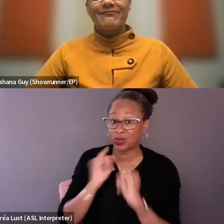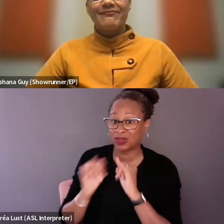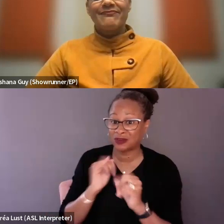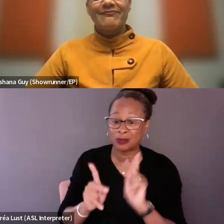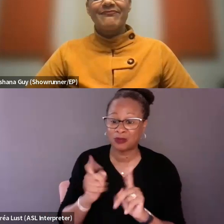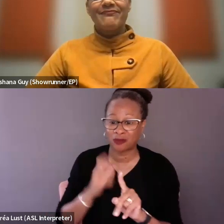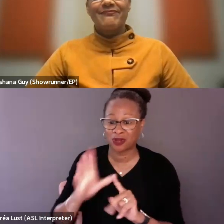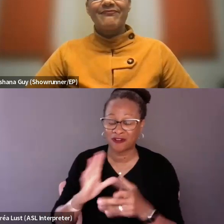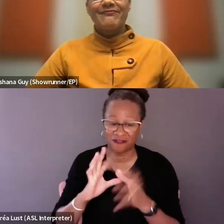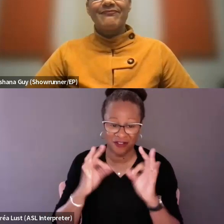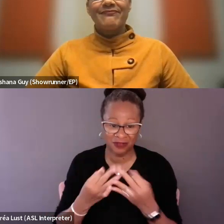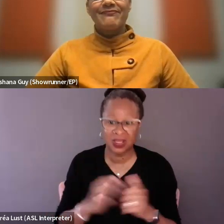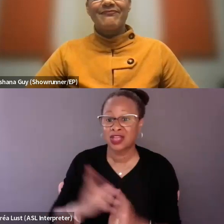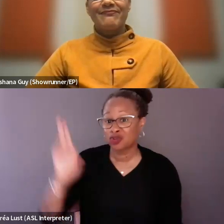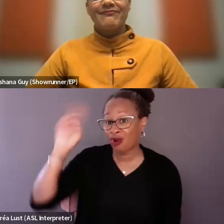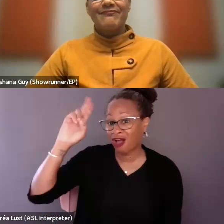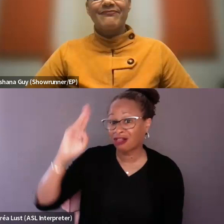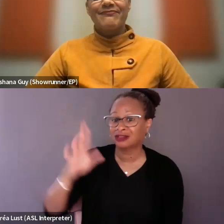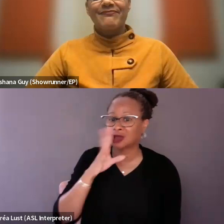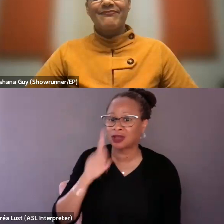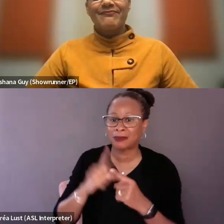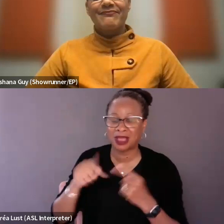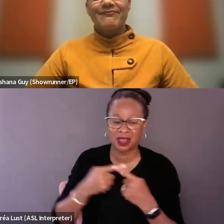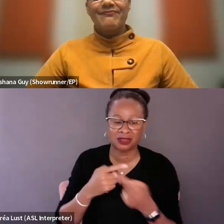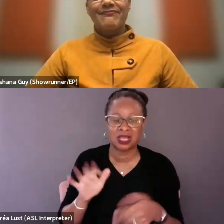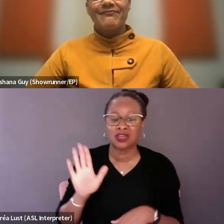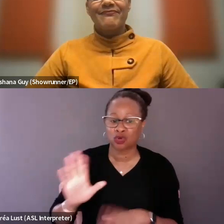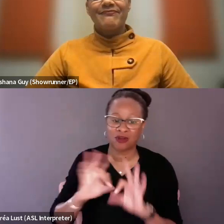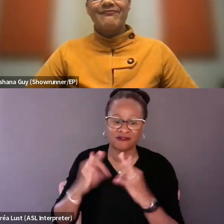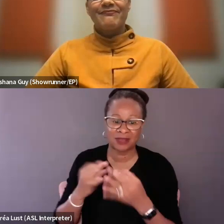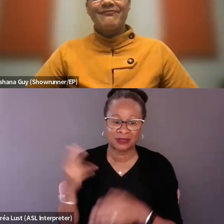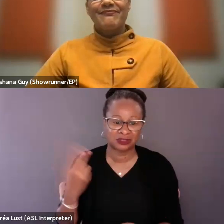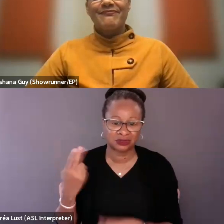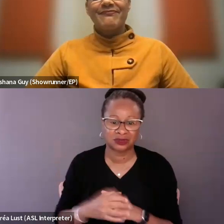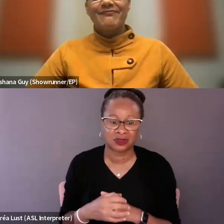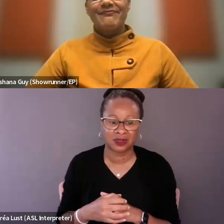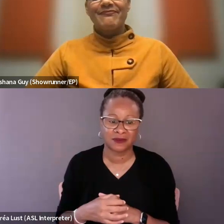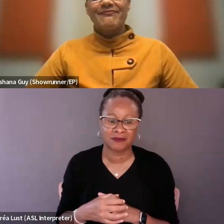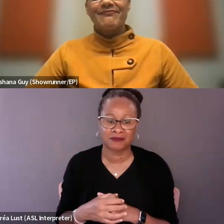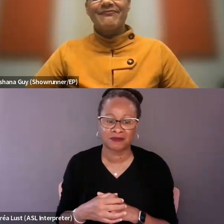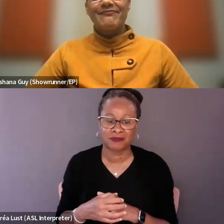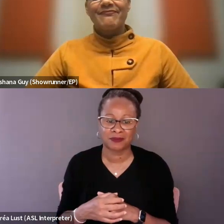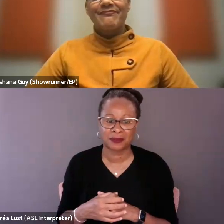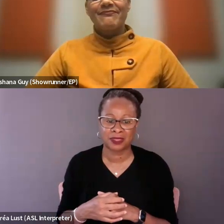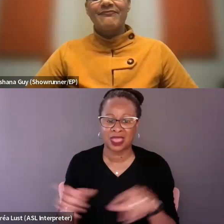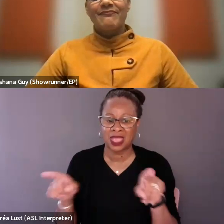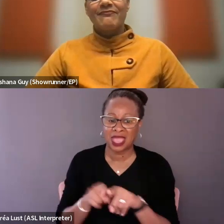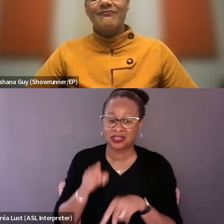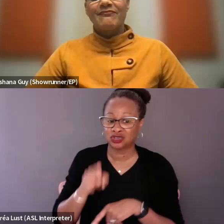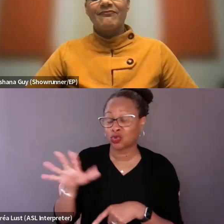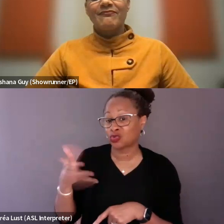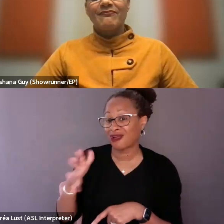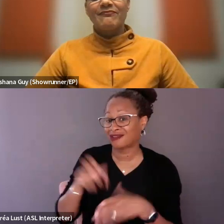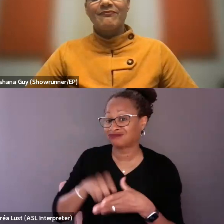from your family, interviewing your uncles, talking to them about, you know, your family's history. And, you know, as you kind of